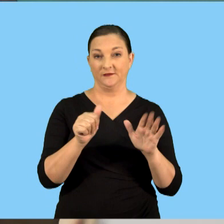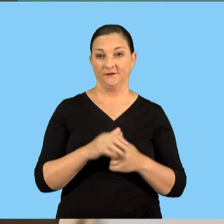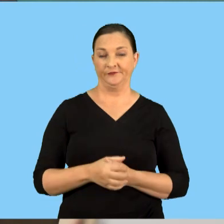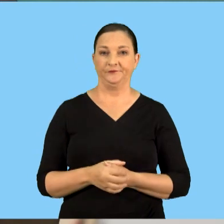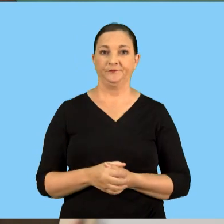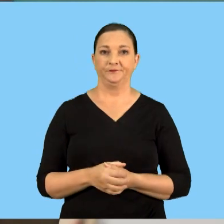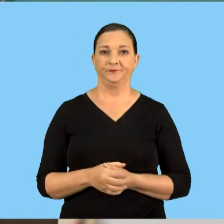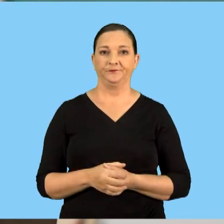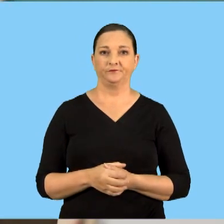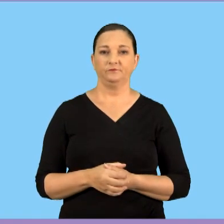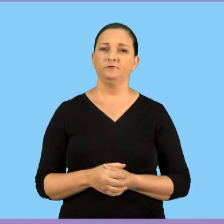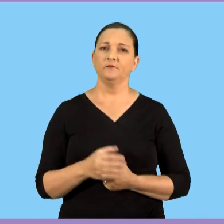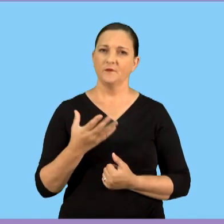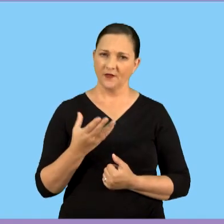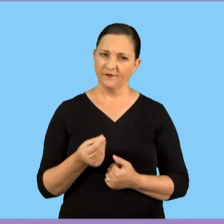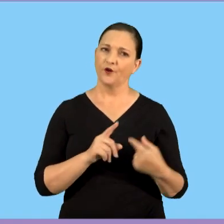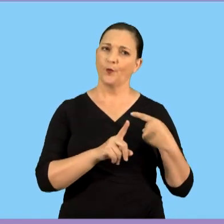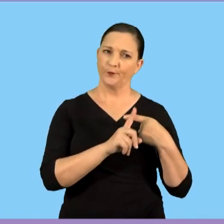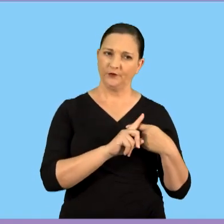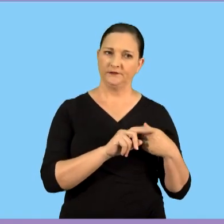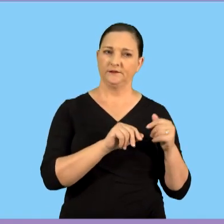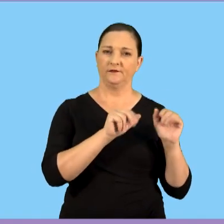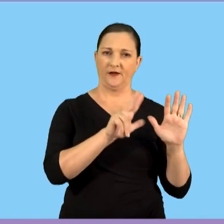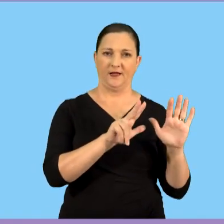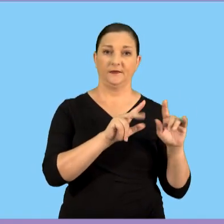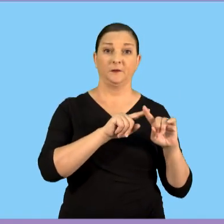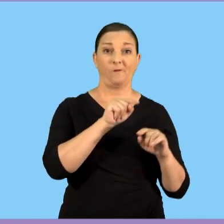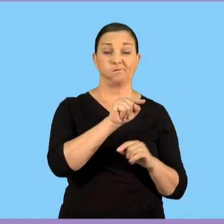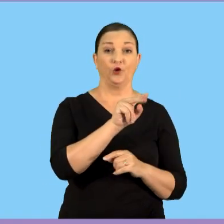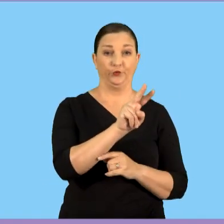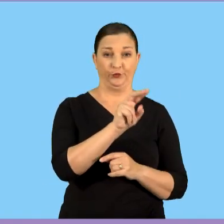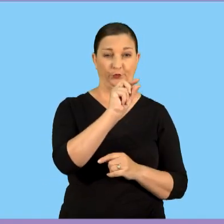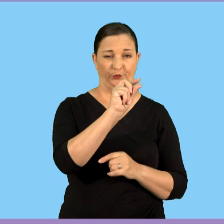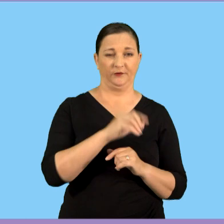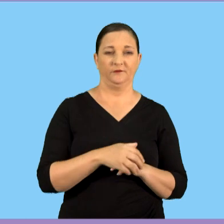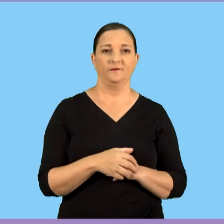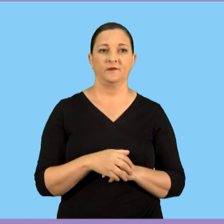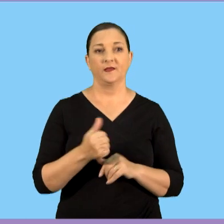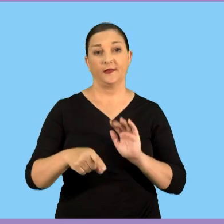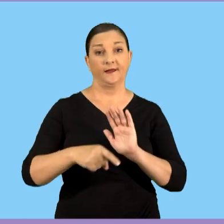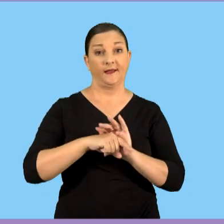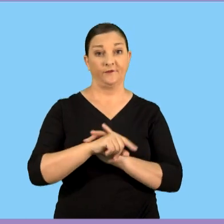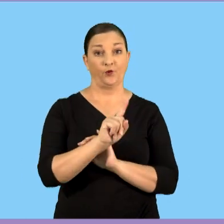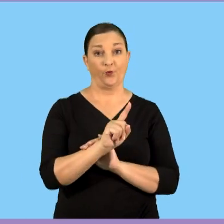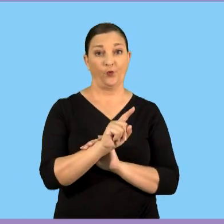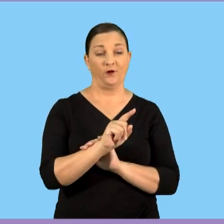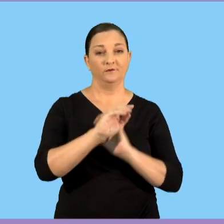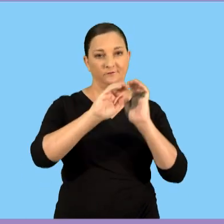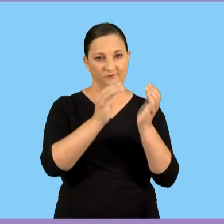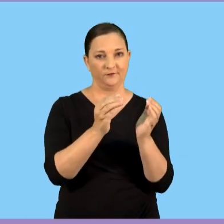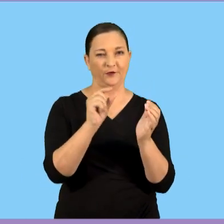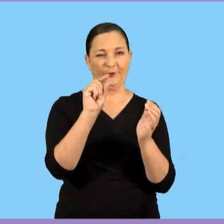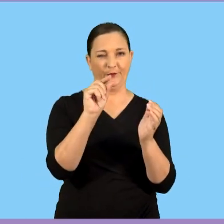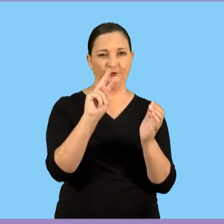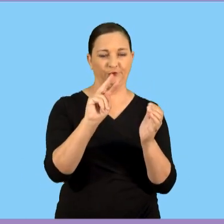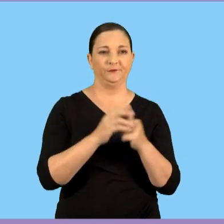6. So again, number 6, we have there a positive 8 that is being squared. And then we have a negative 1